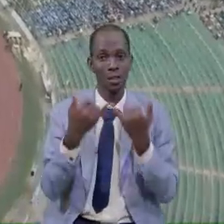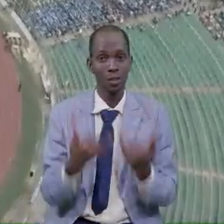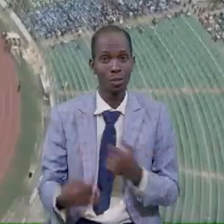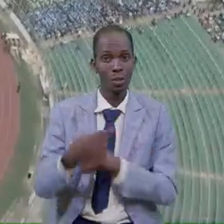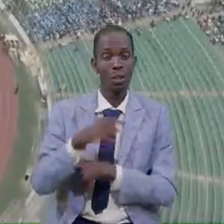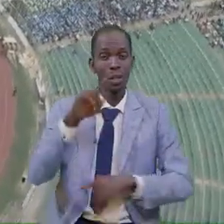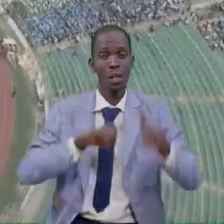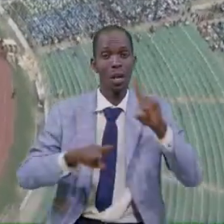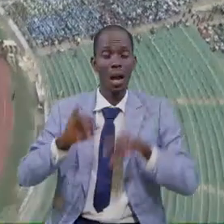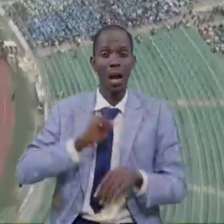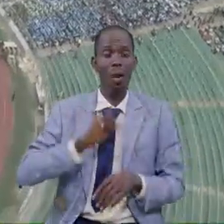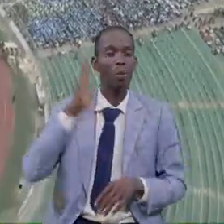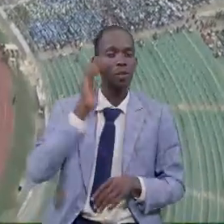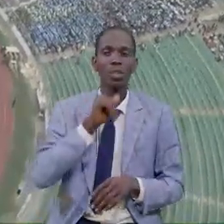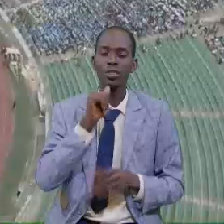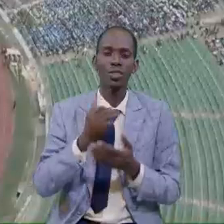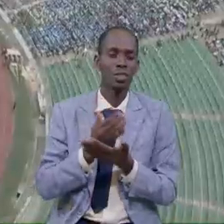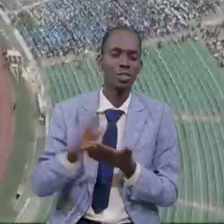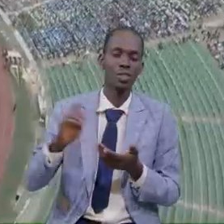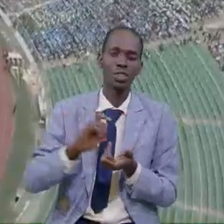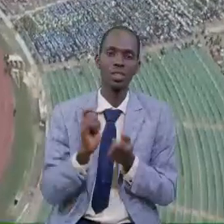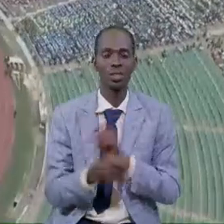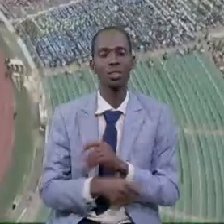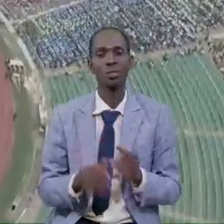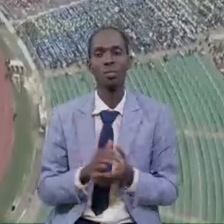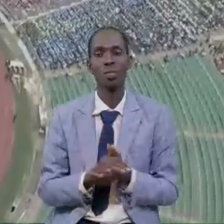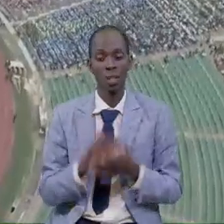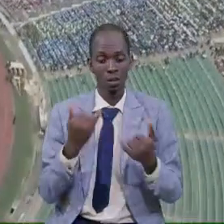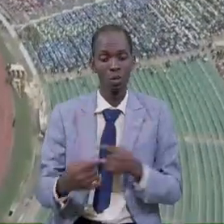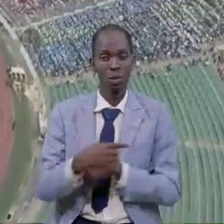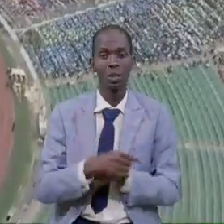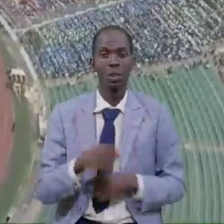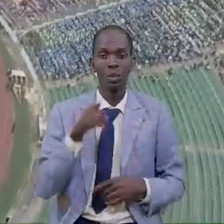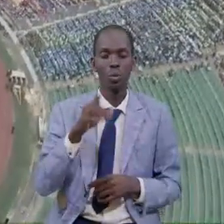change. Today, you will not resist change.